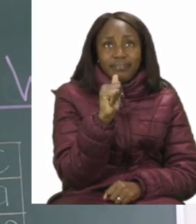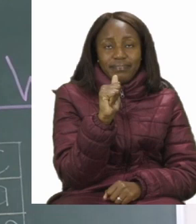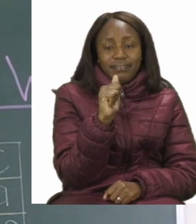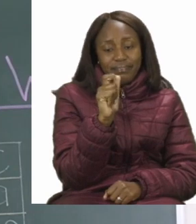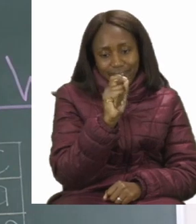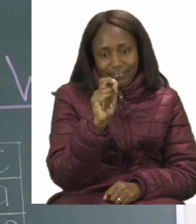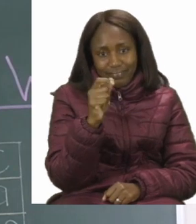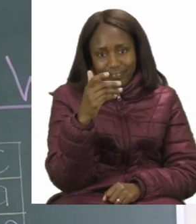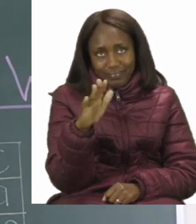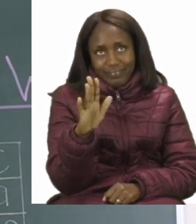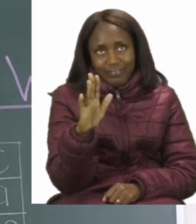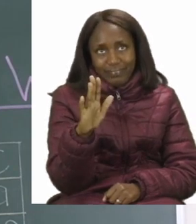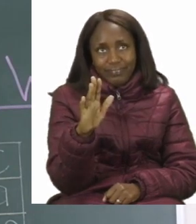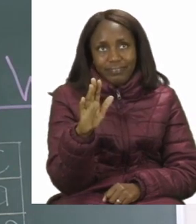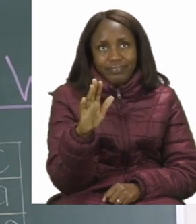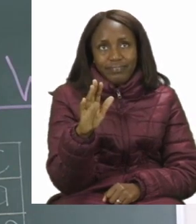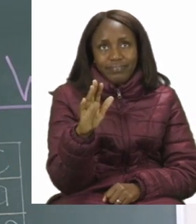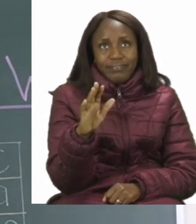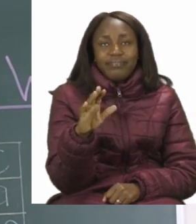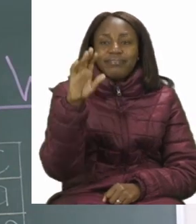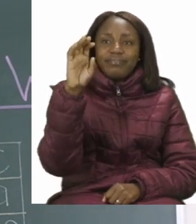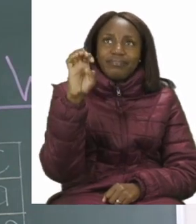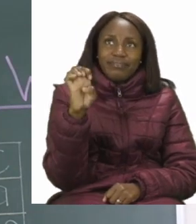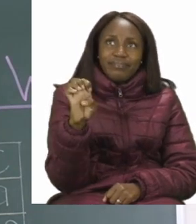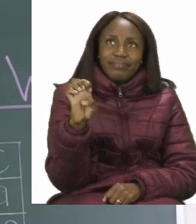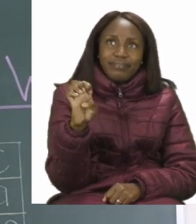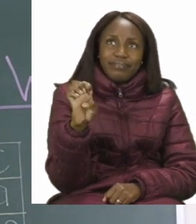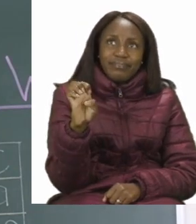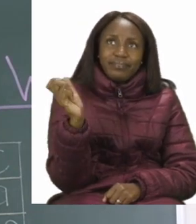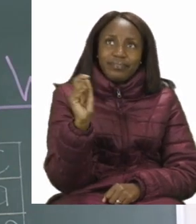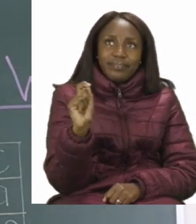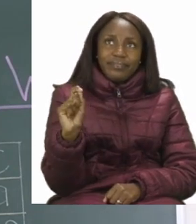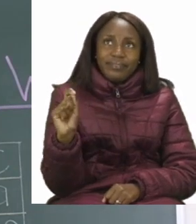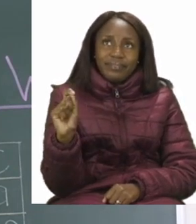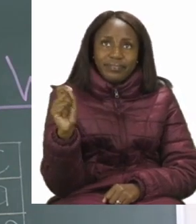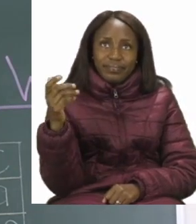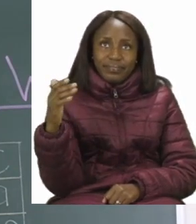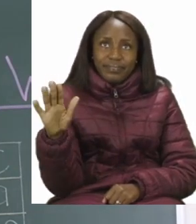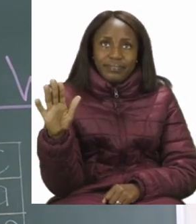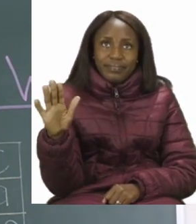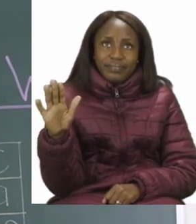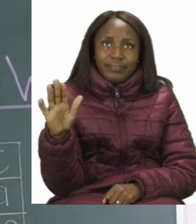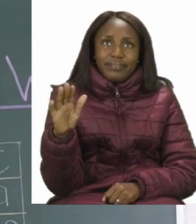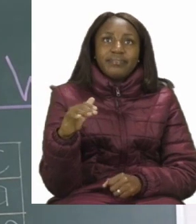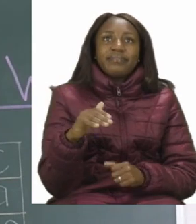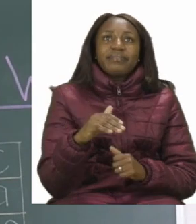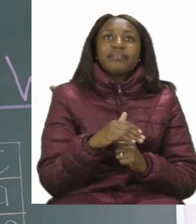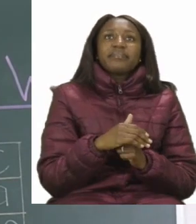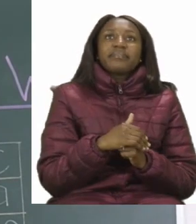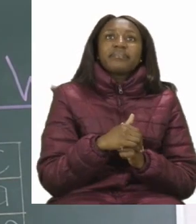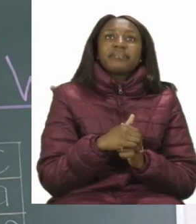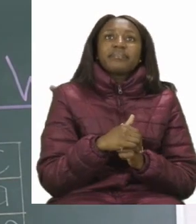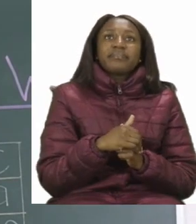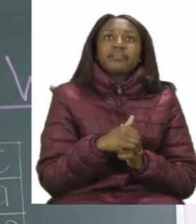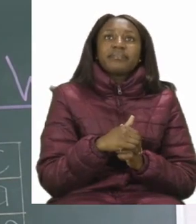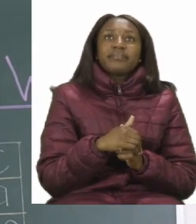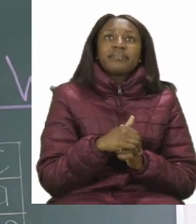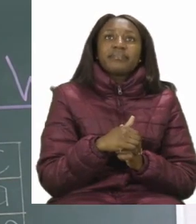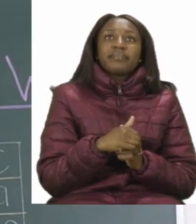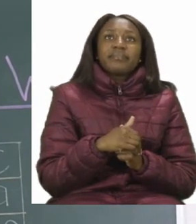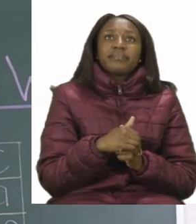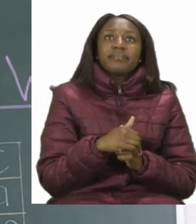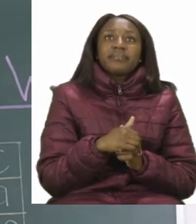an A, and then our second missing letter will be an